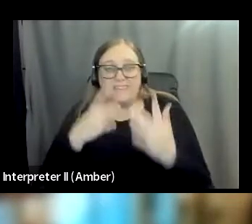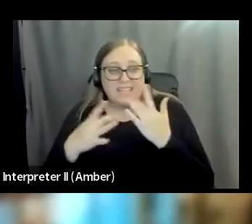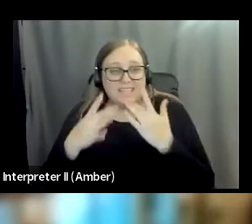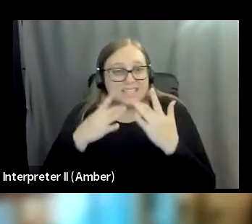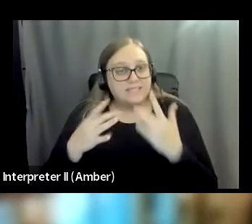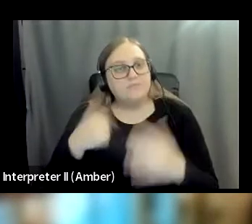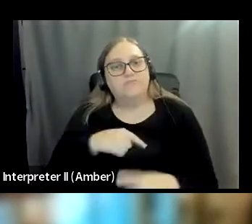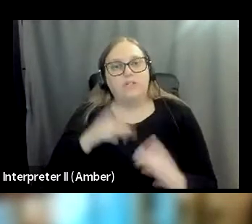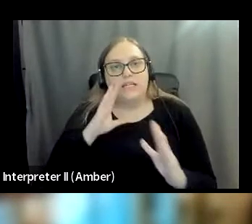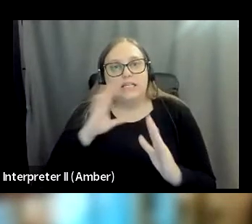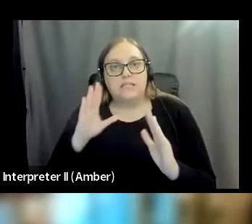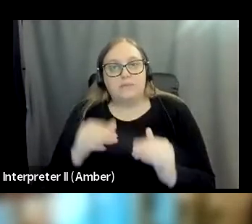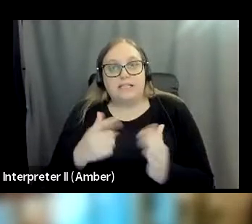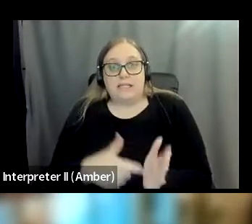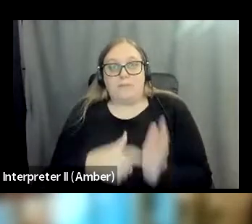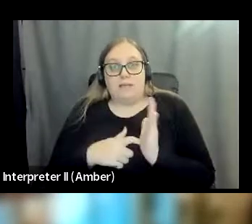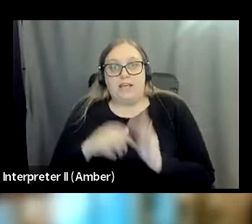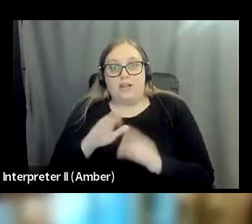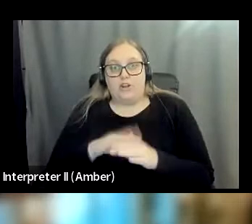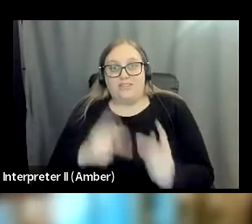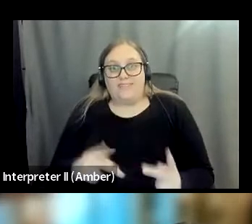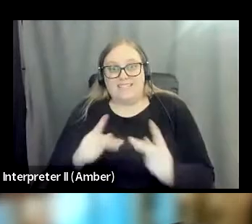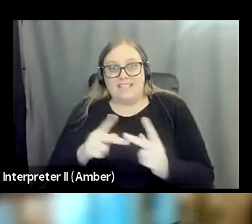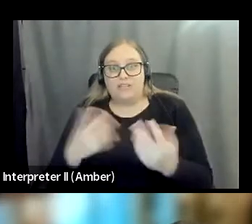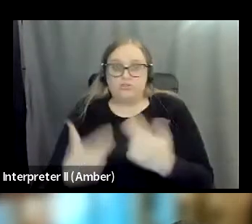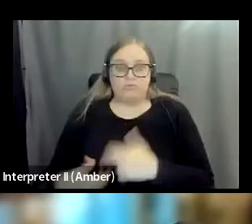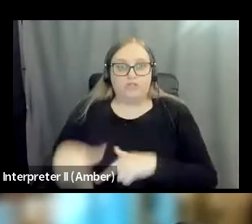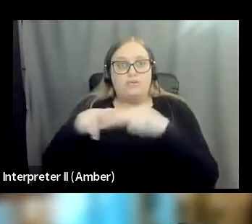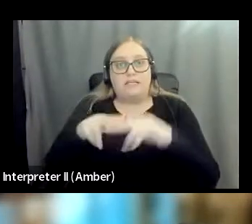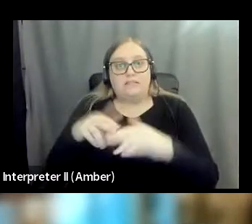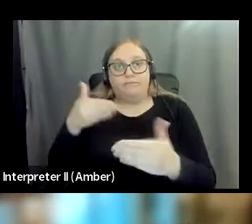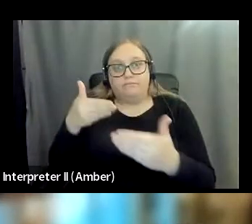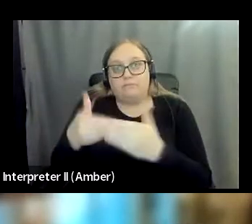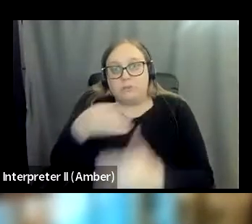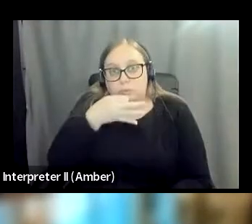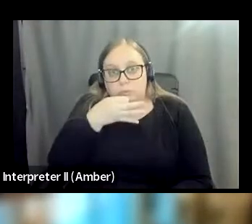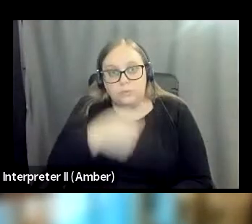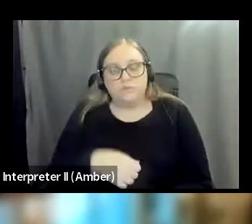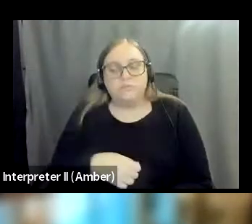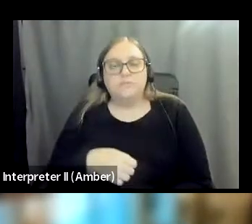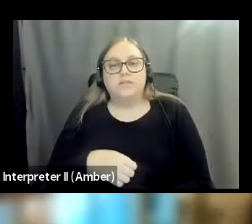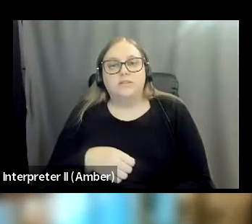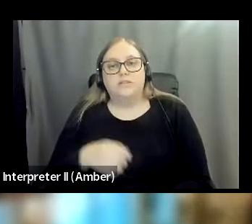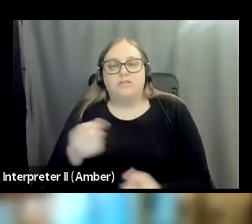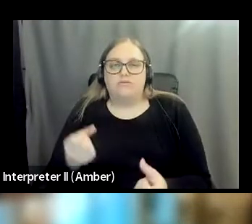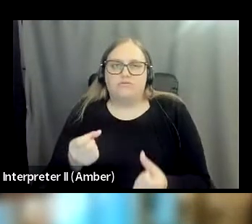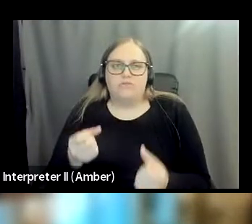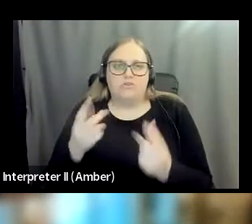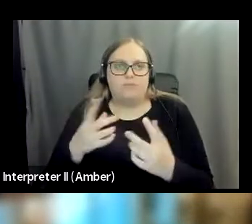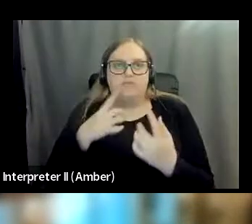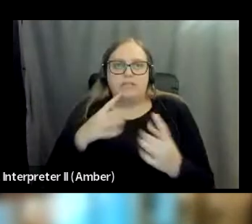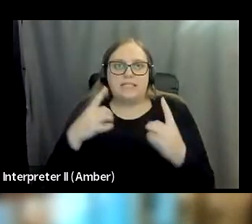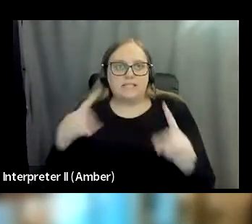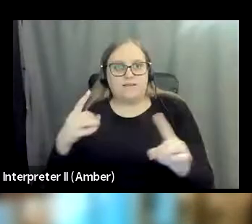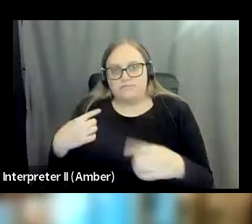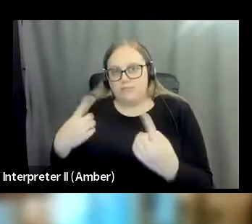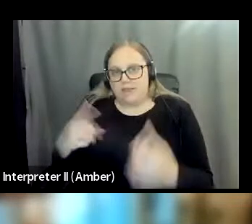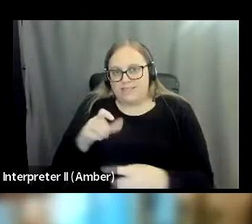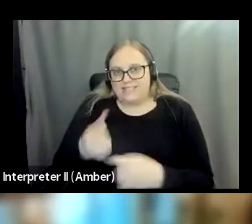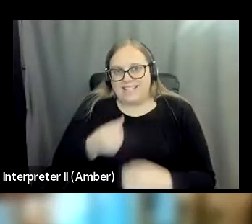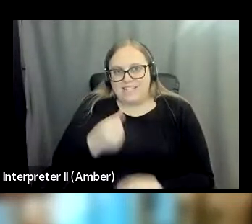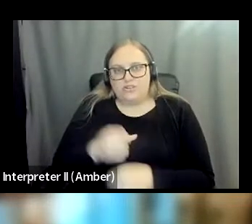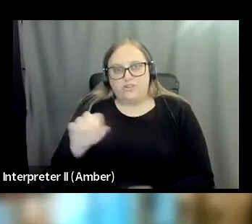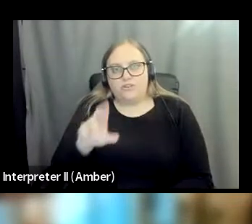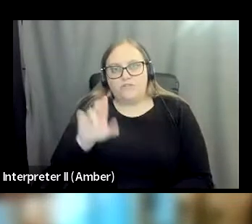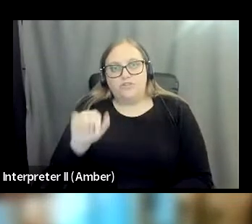we expect that the demand on the facility will increase in the near future. Much of the success we've had in the decade of the Jury M is